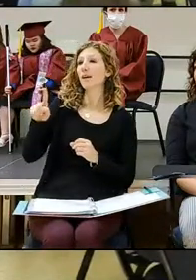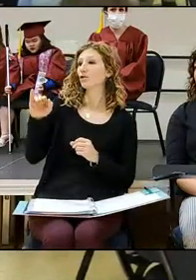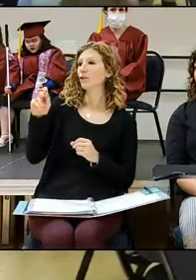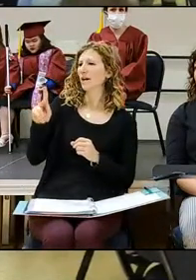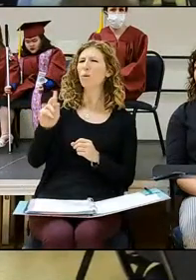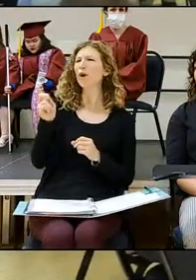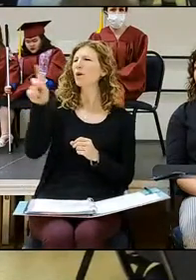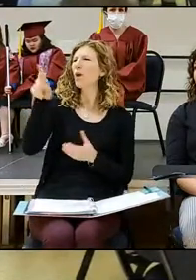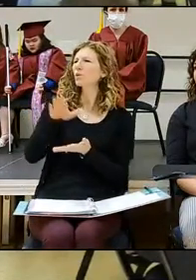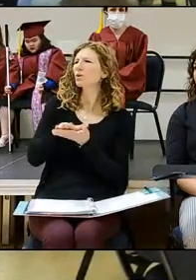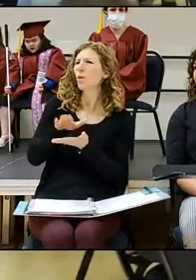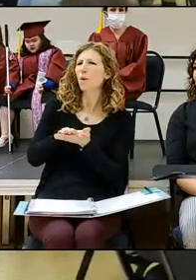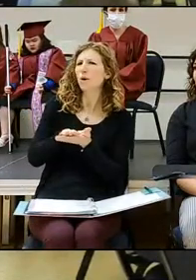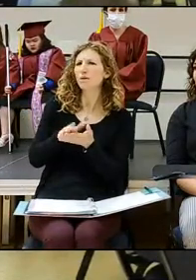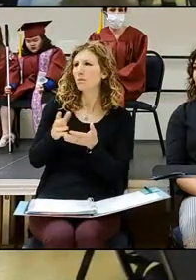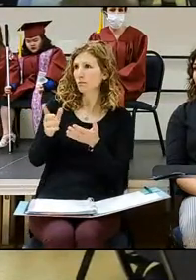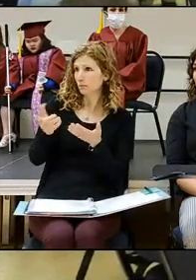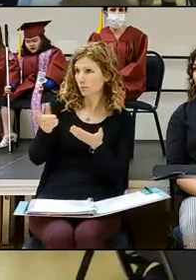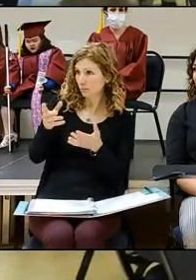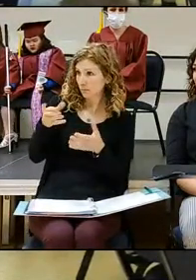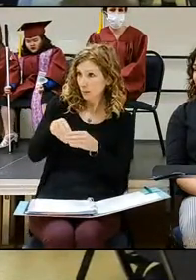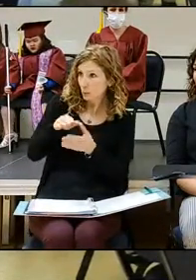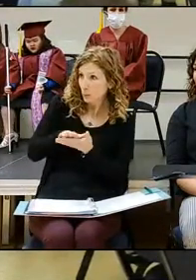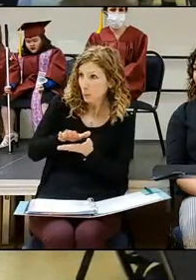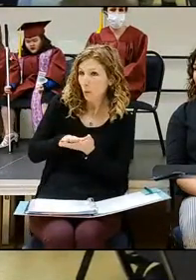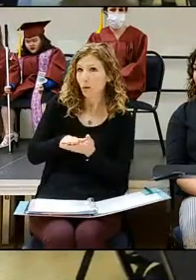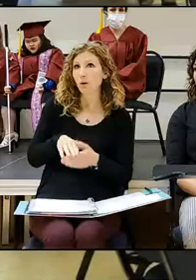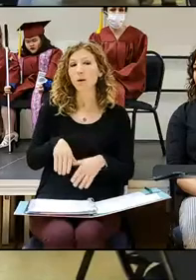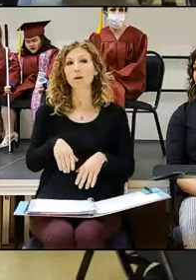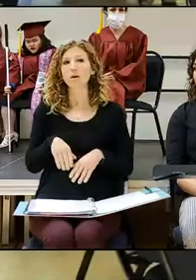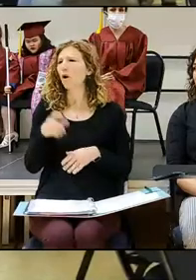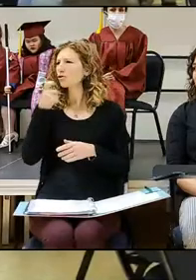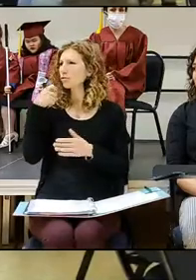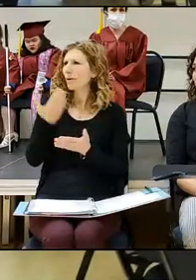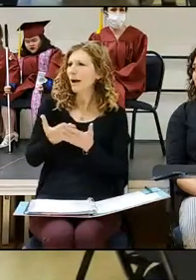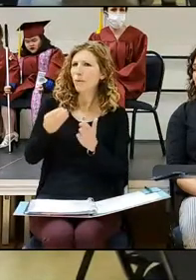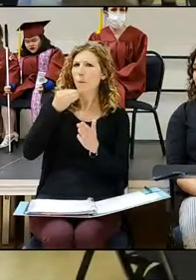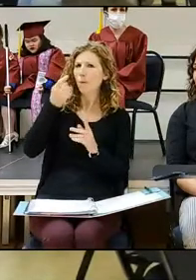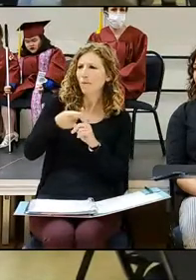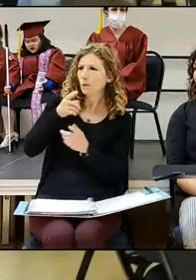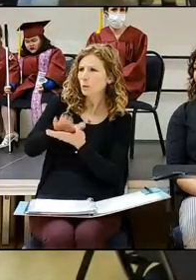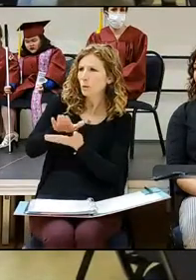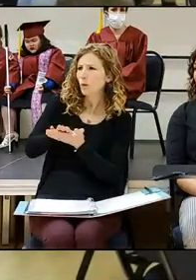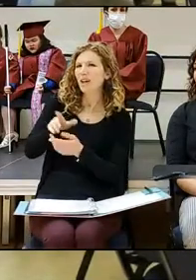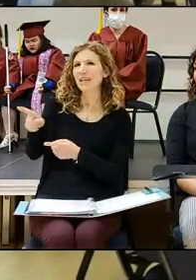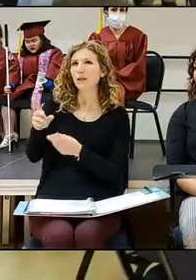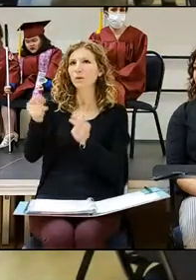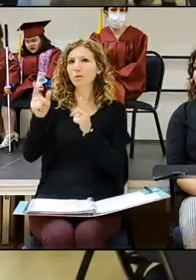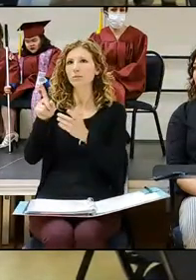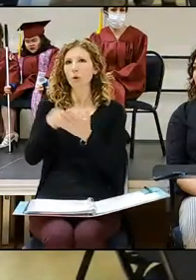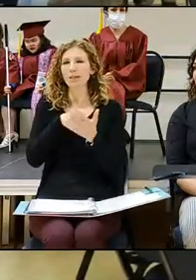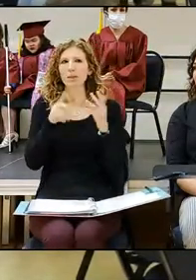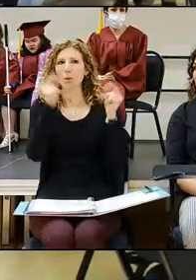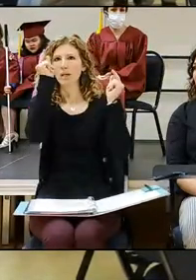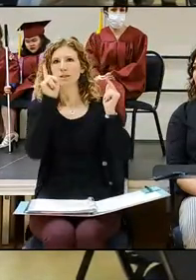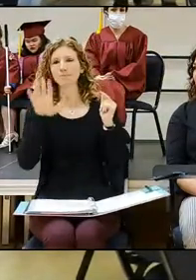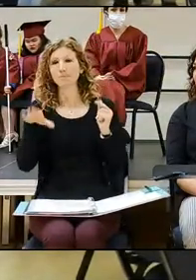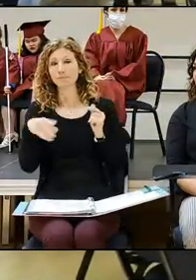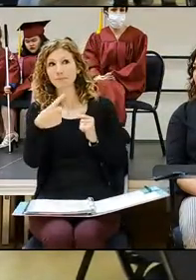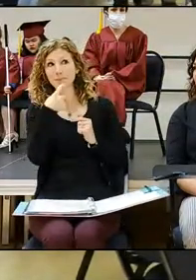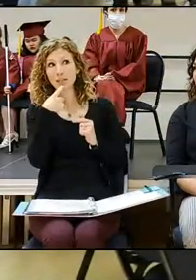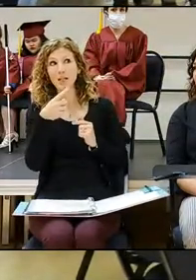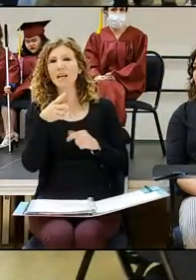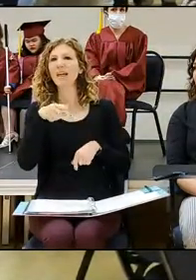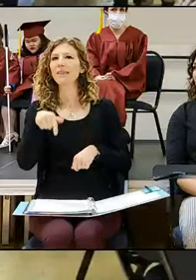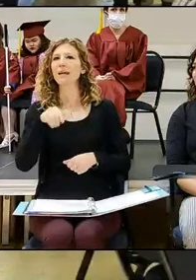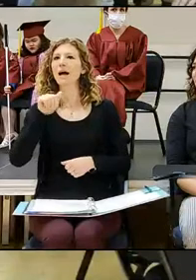where do you go to school? Are you going to school? You just came home from school. He quickly corrects them. He says, it's